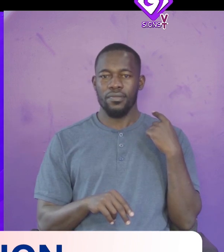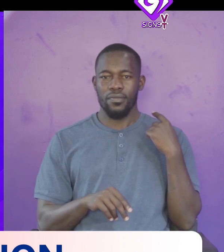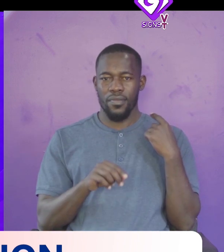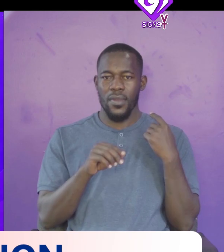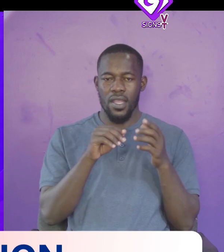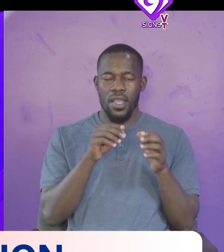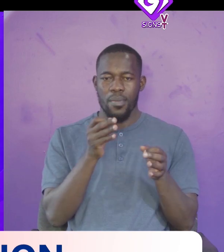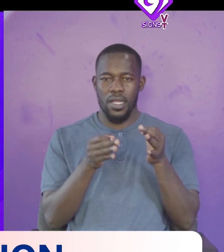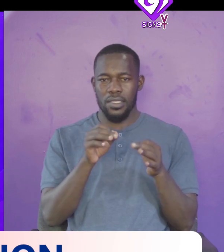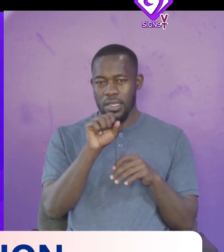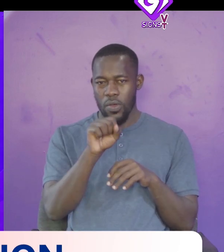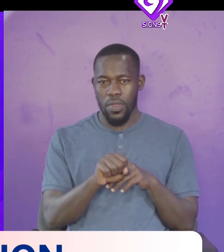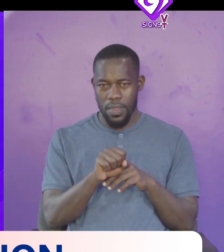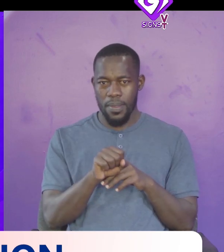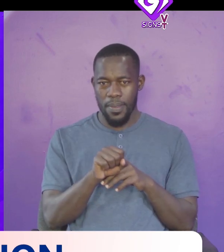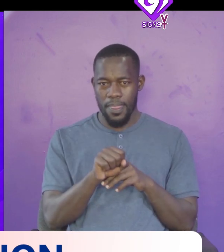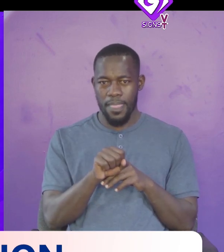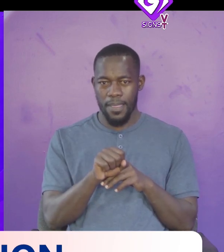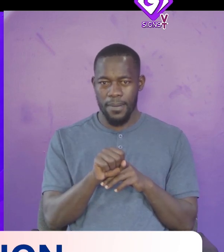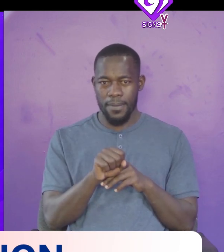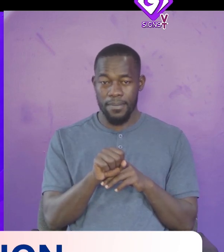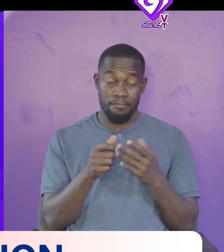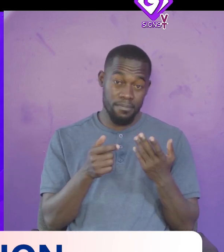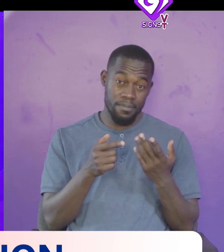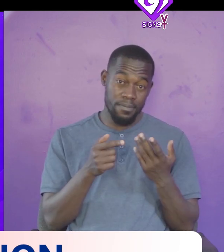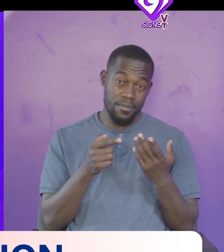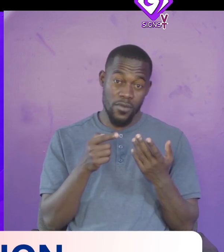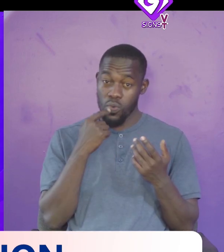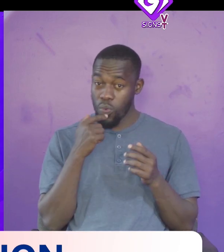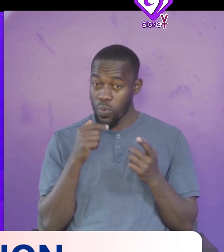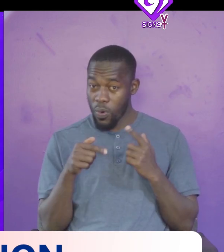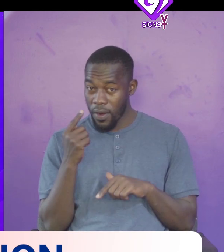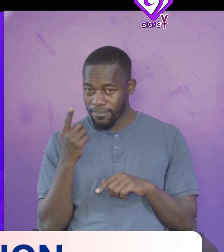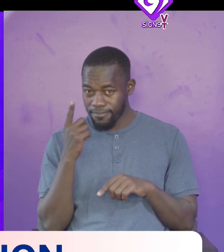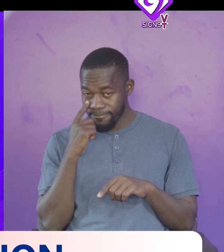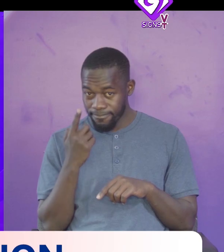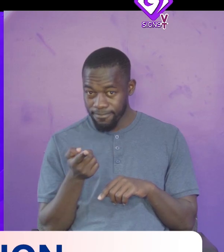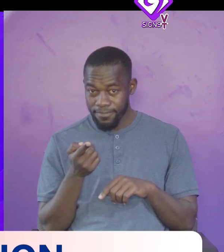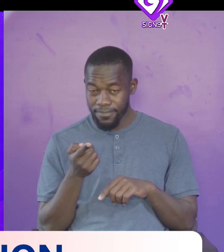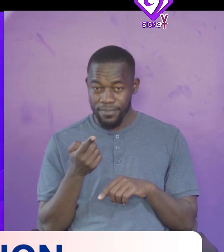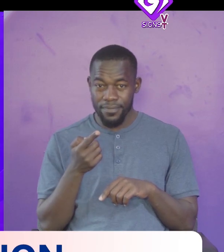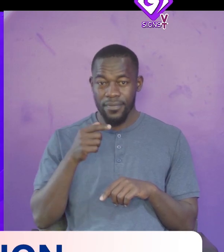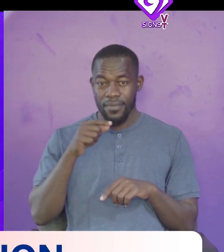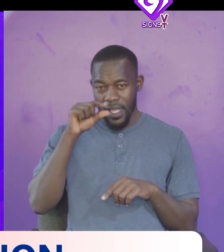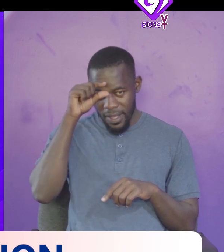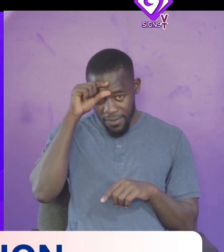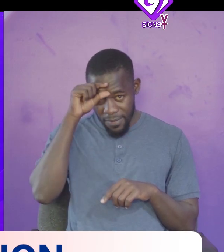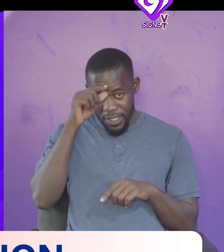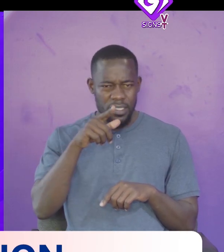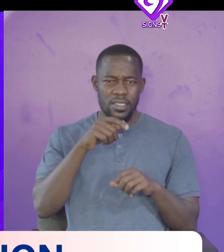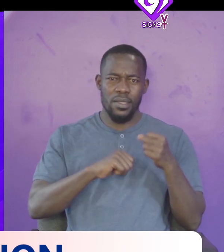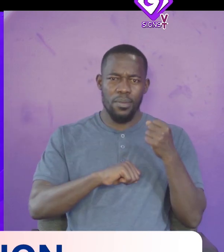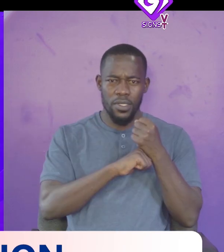South? Yes, and he won it. It said that governments don't put so much efforts in by-elections. Is that